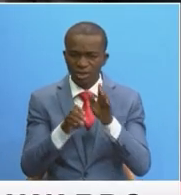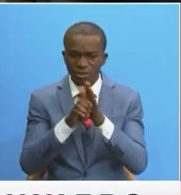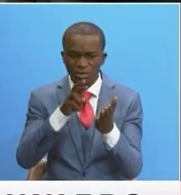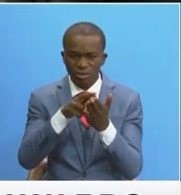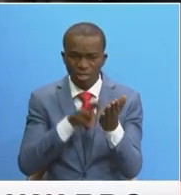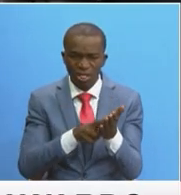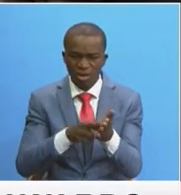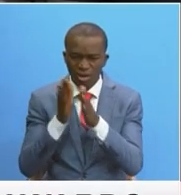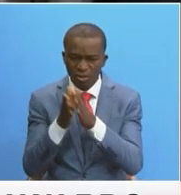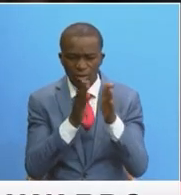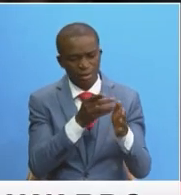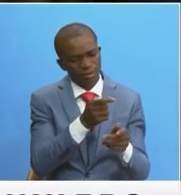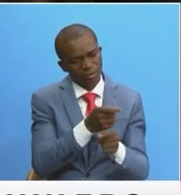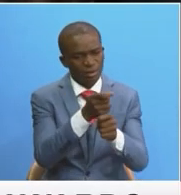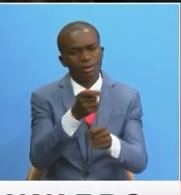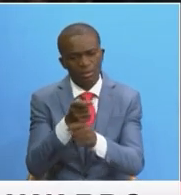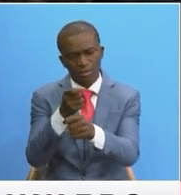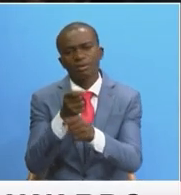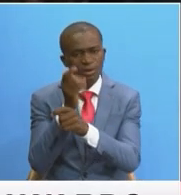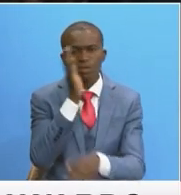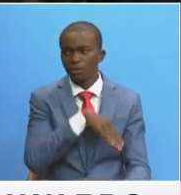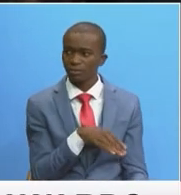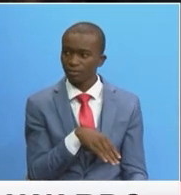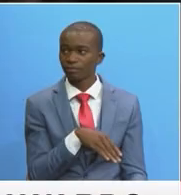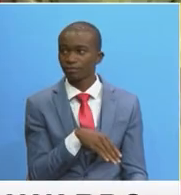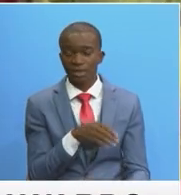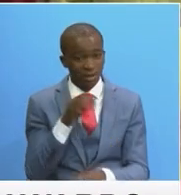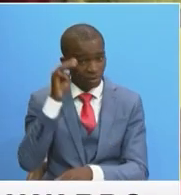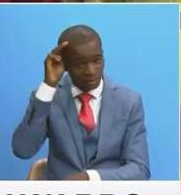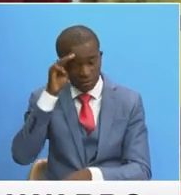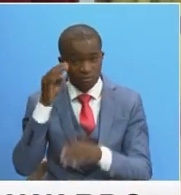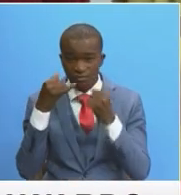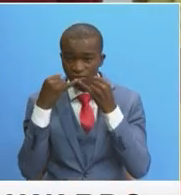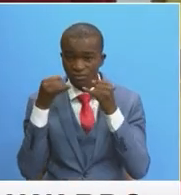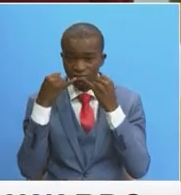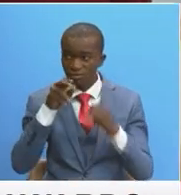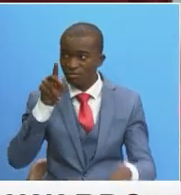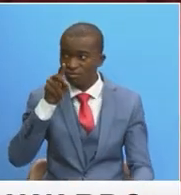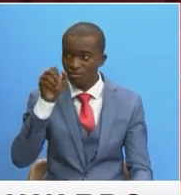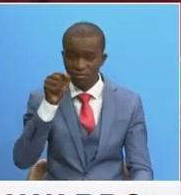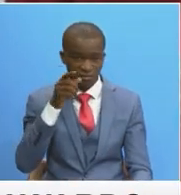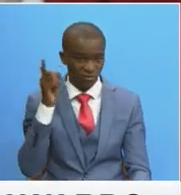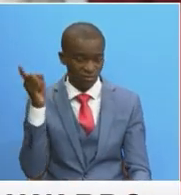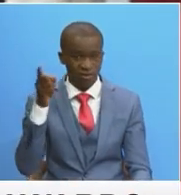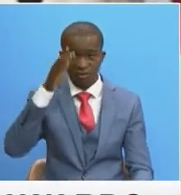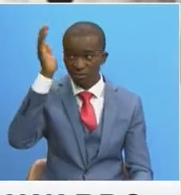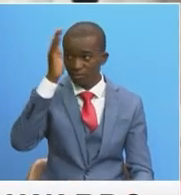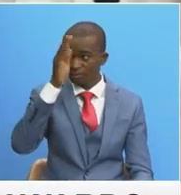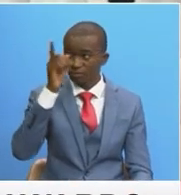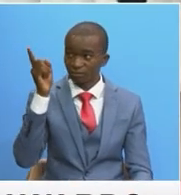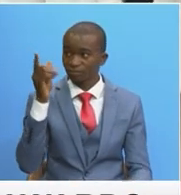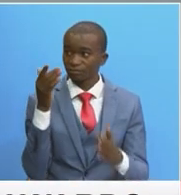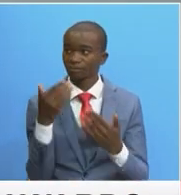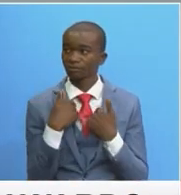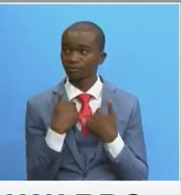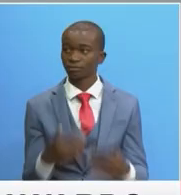province, recognized for their outstanding performances. Ministry of Information and Media Permanent Secretary Thabo Kawana officiated at the inaugural